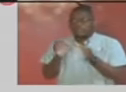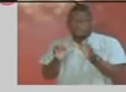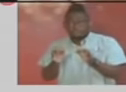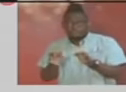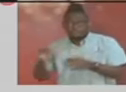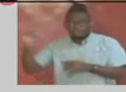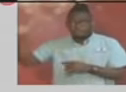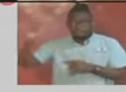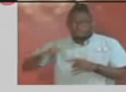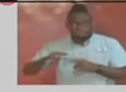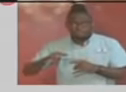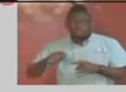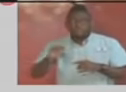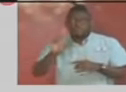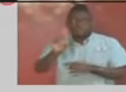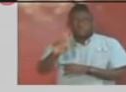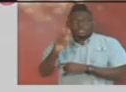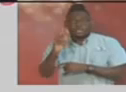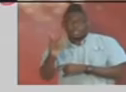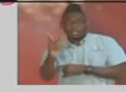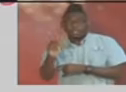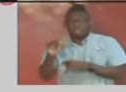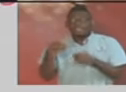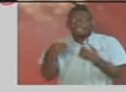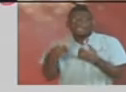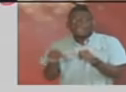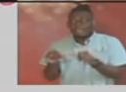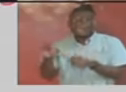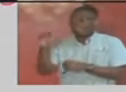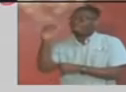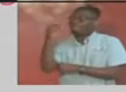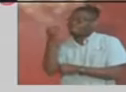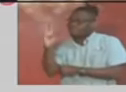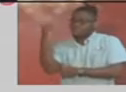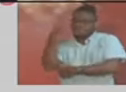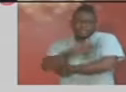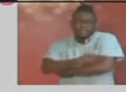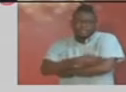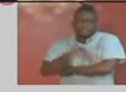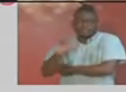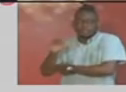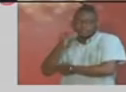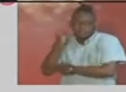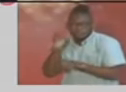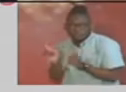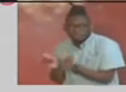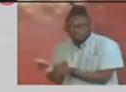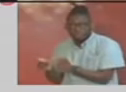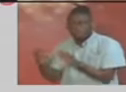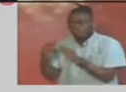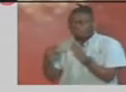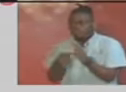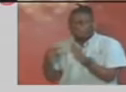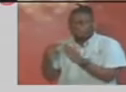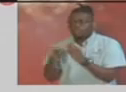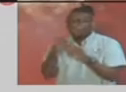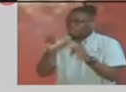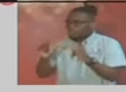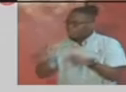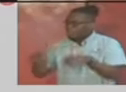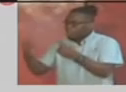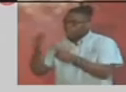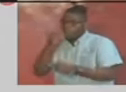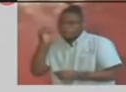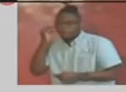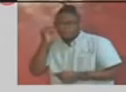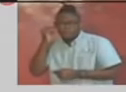none of the strains come into Trinidad, especially as we lead up to vaccination. You don't want a new strain coming in, and it affects the way the